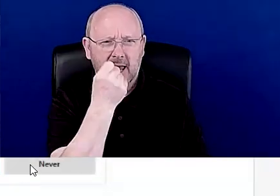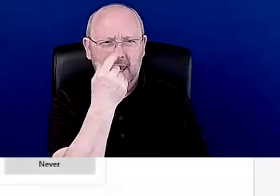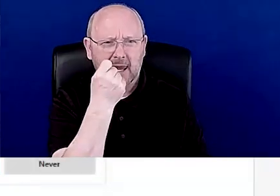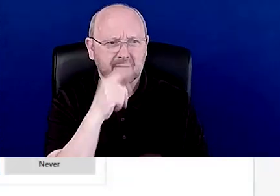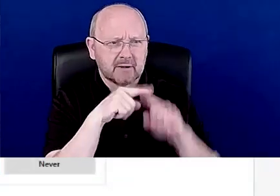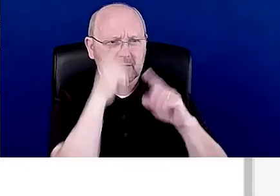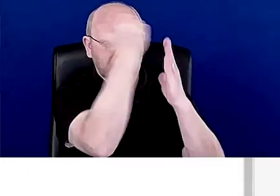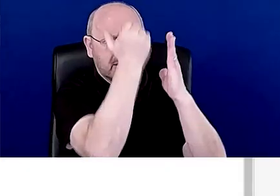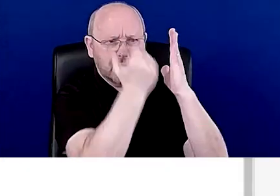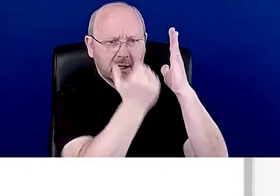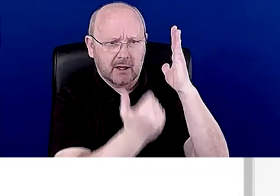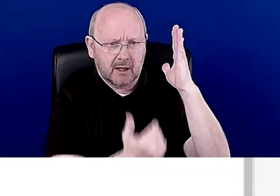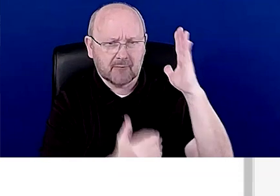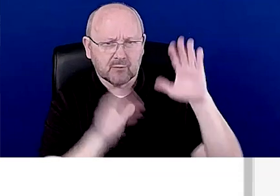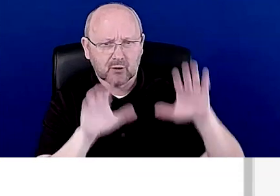correct.